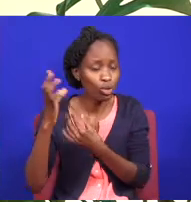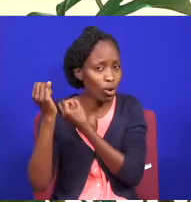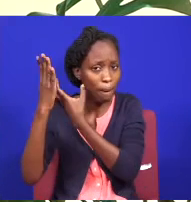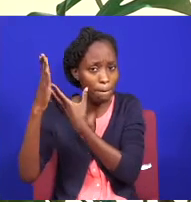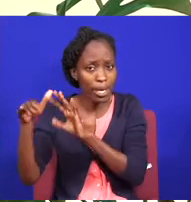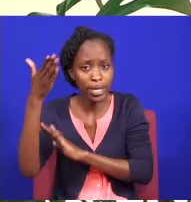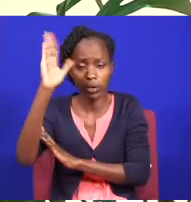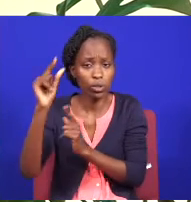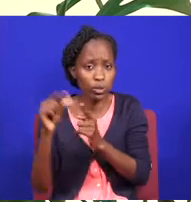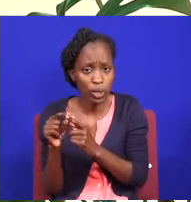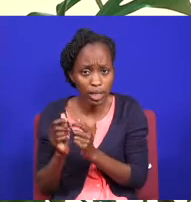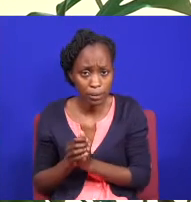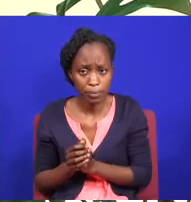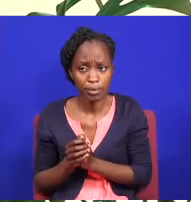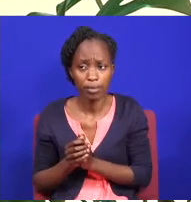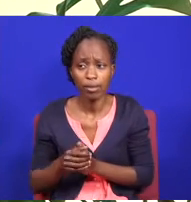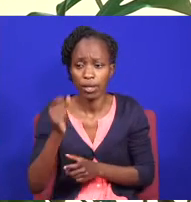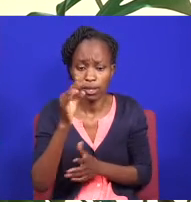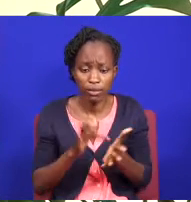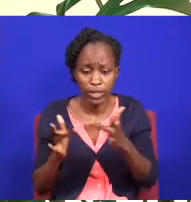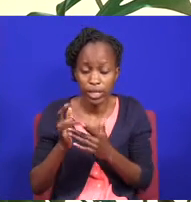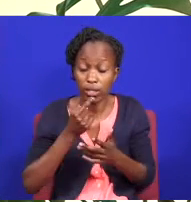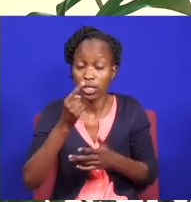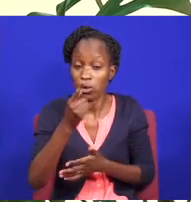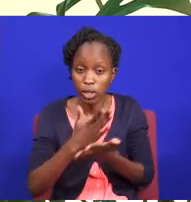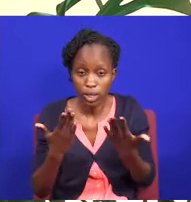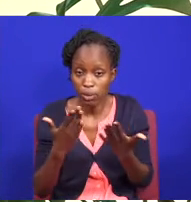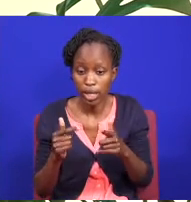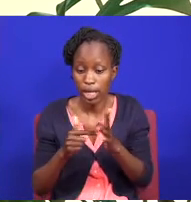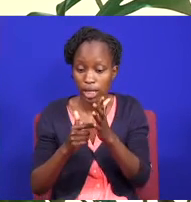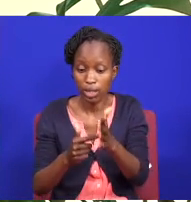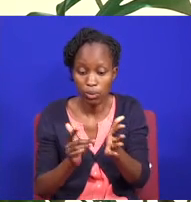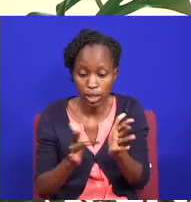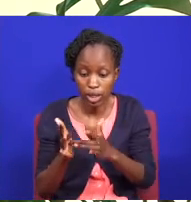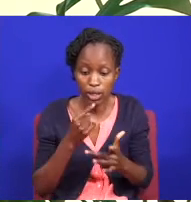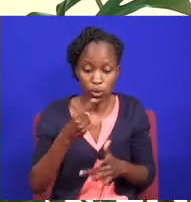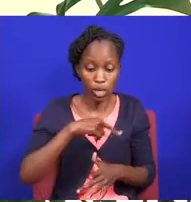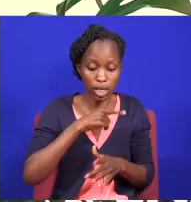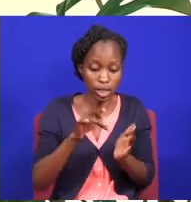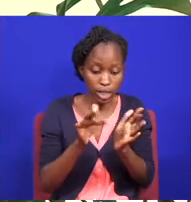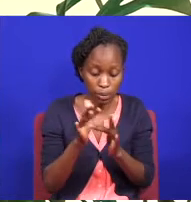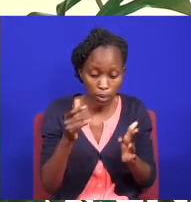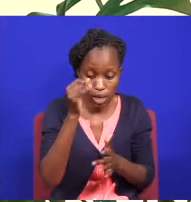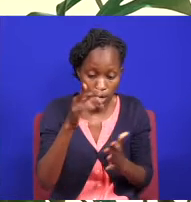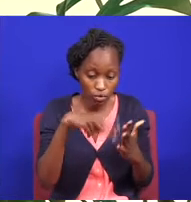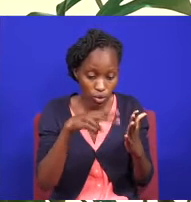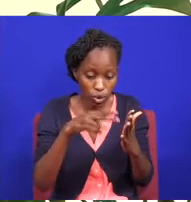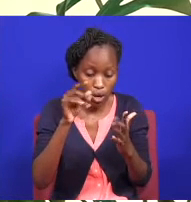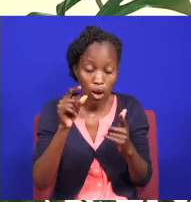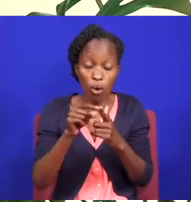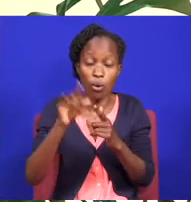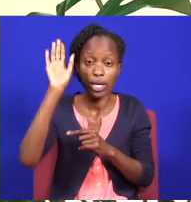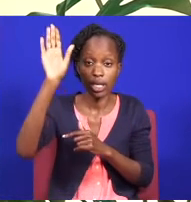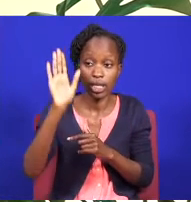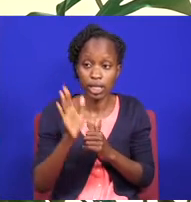of God? If Jesus has told you something, like he has told us in the Bible, if we read his word and he says